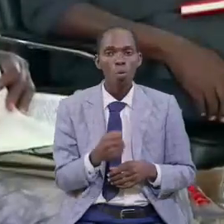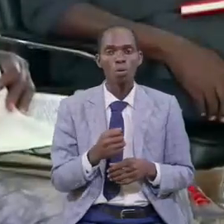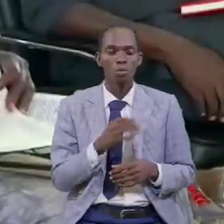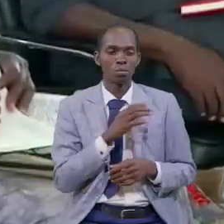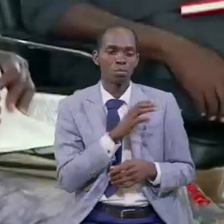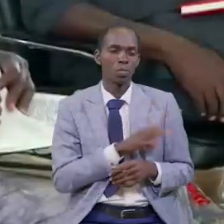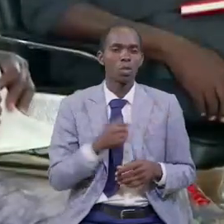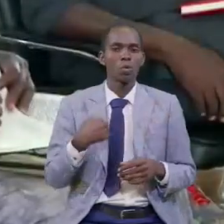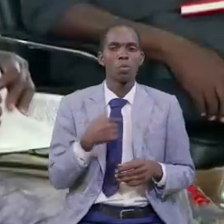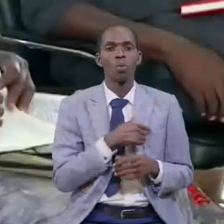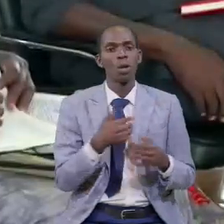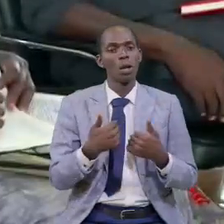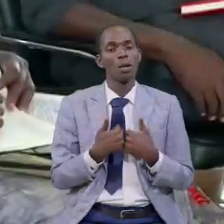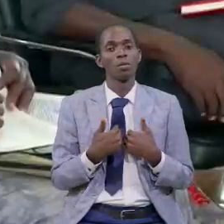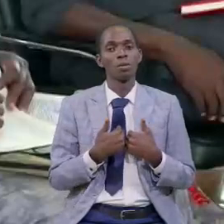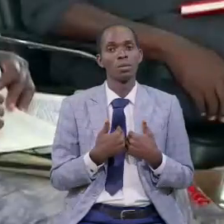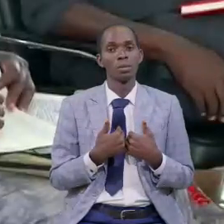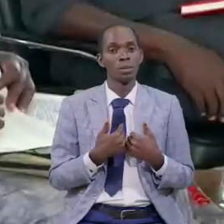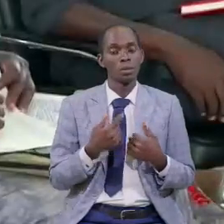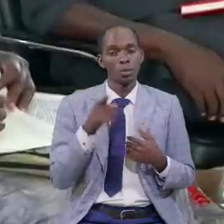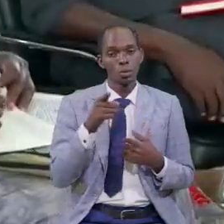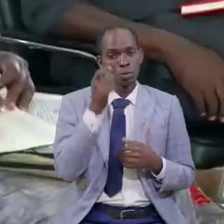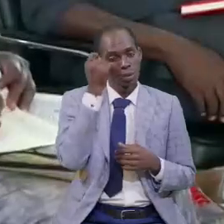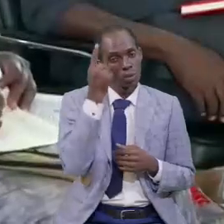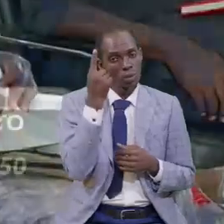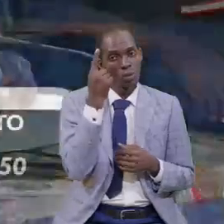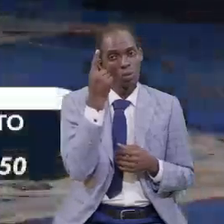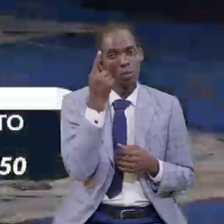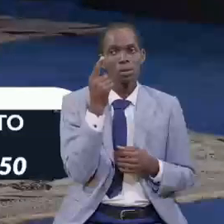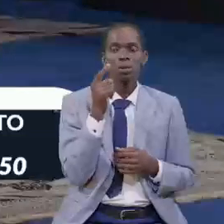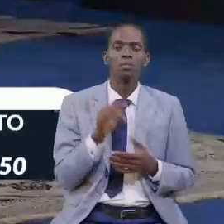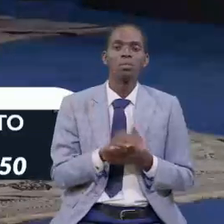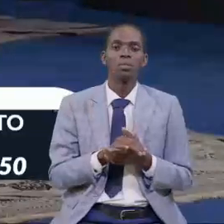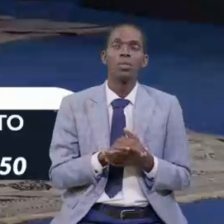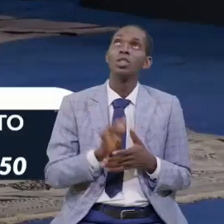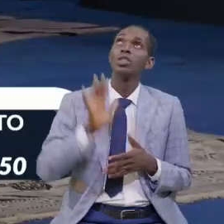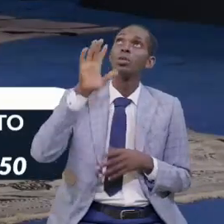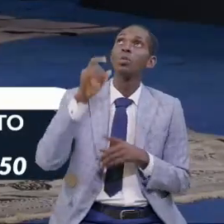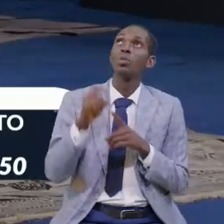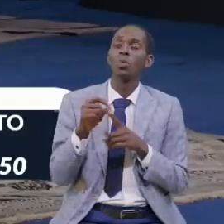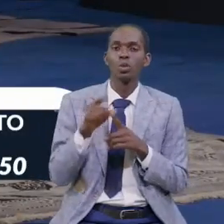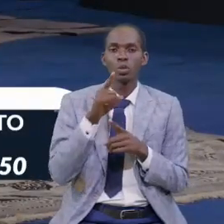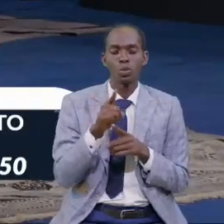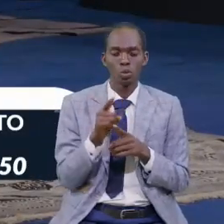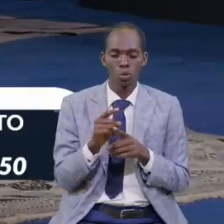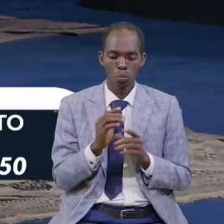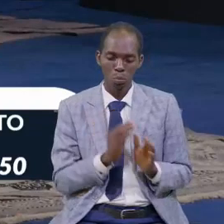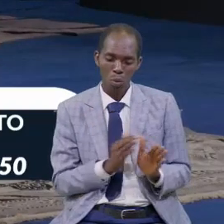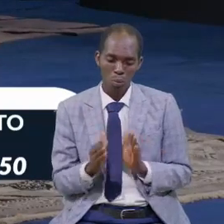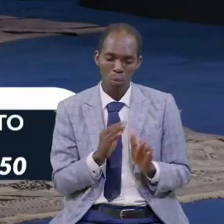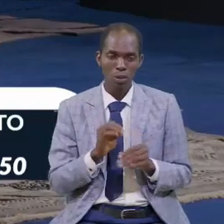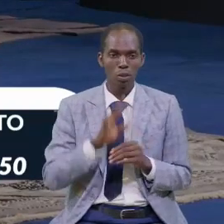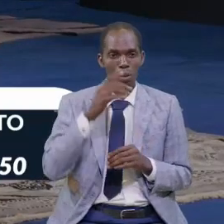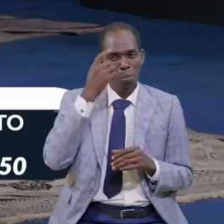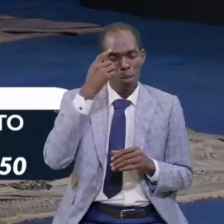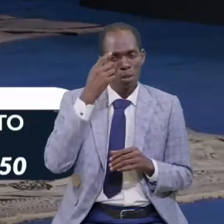understand? It's what you construct in your mind that you bring out in